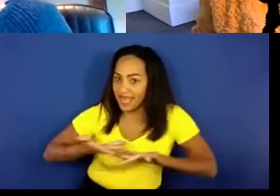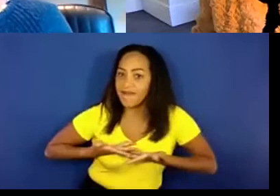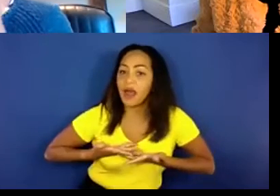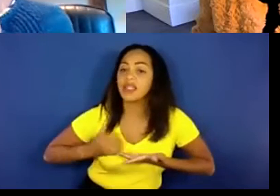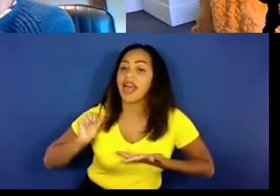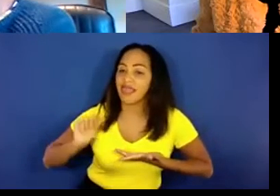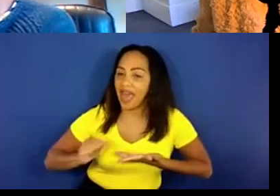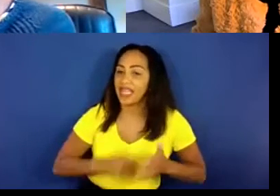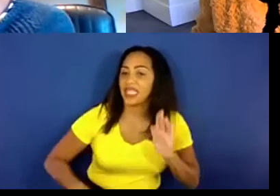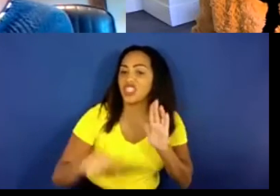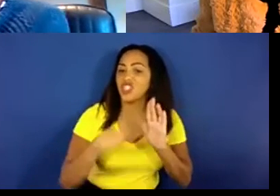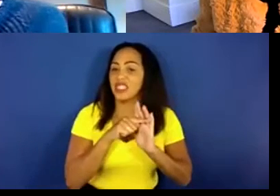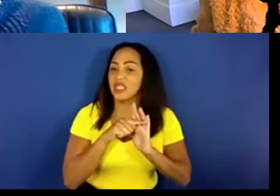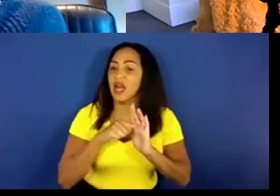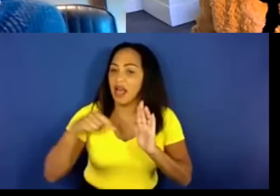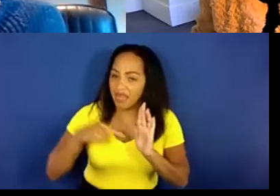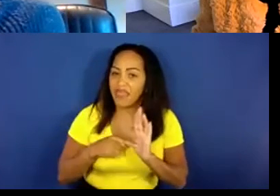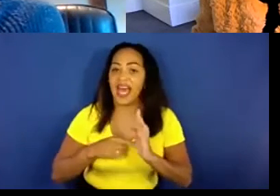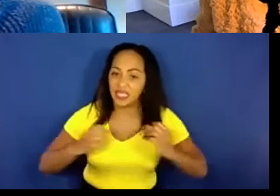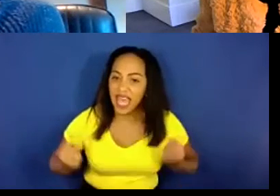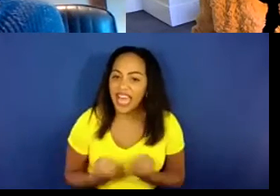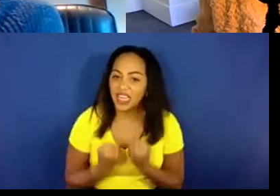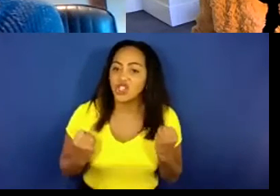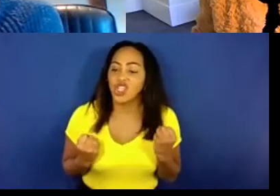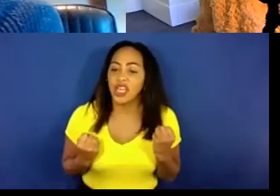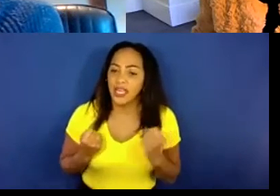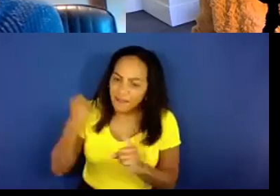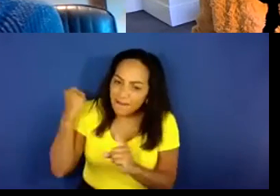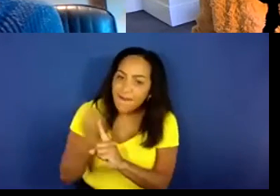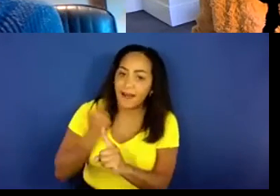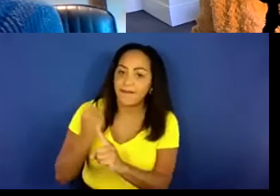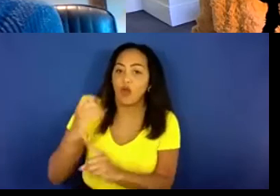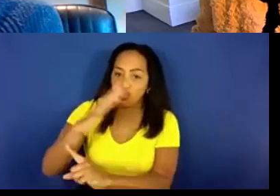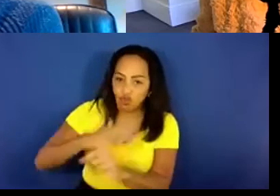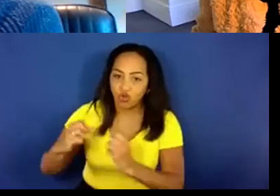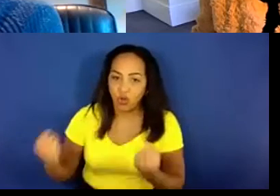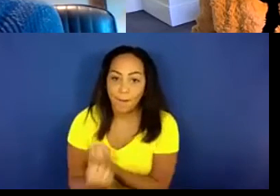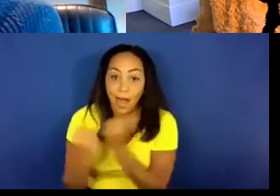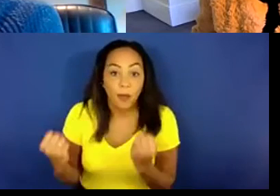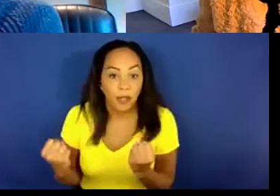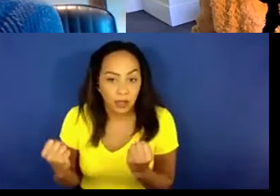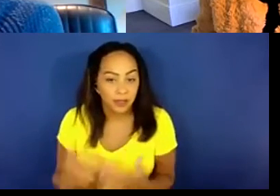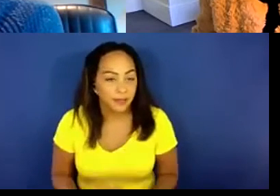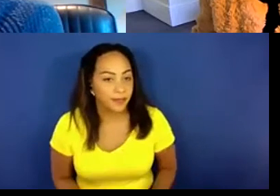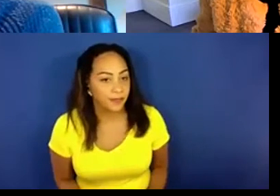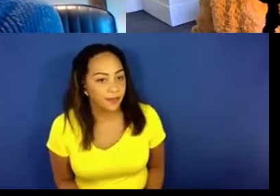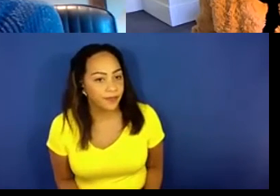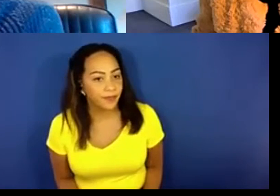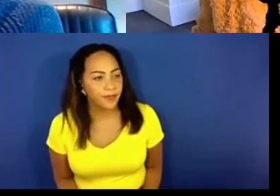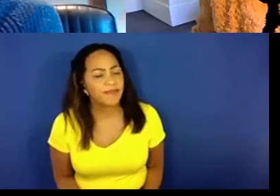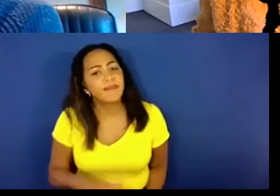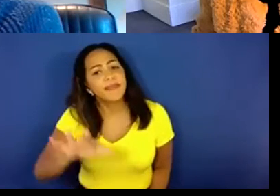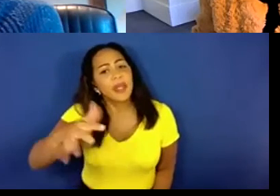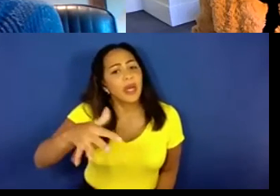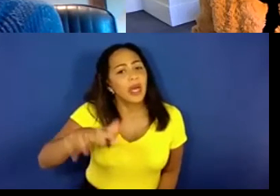important. And I think the work that we did was based very much on bearing in mind, it was a bit of a numbers game.